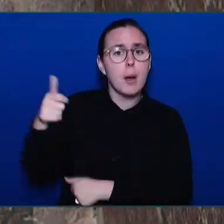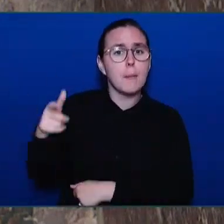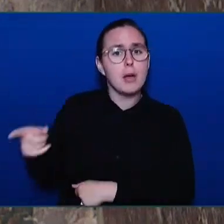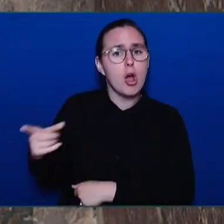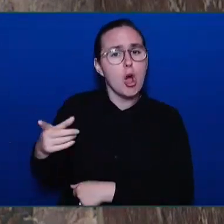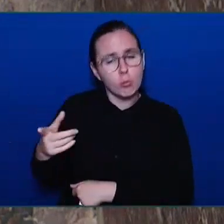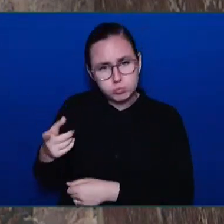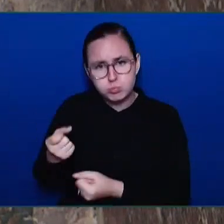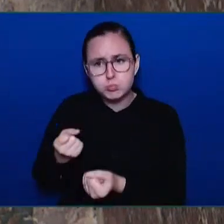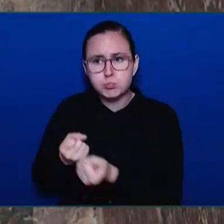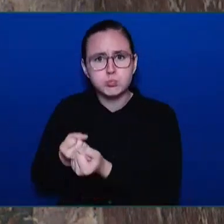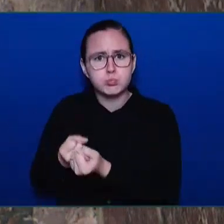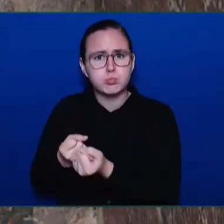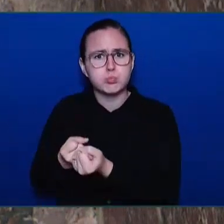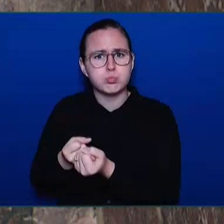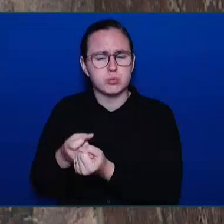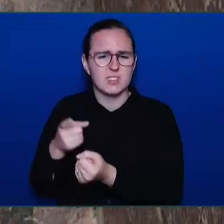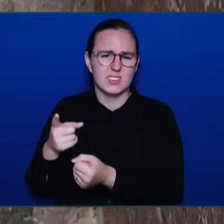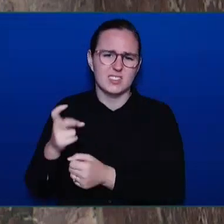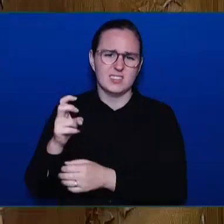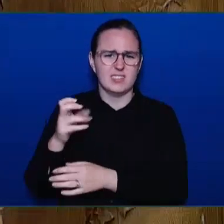Band?